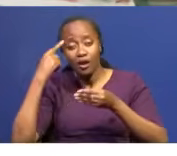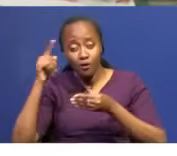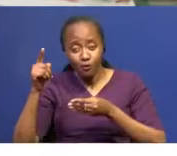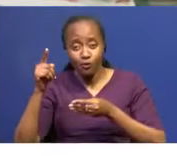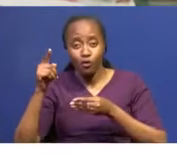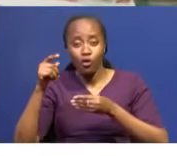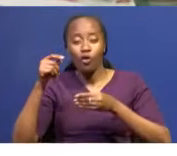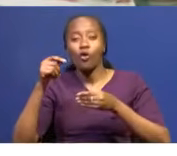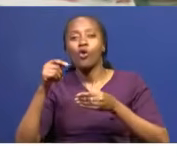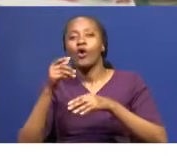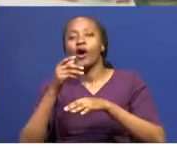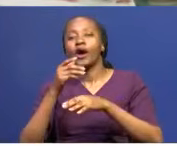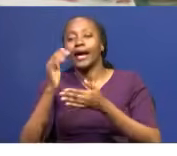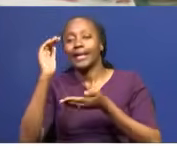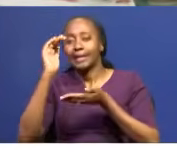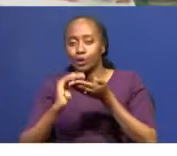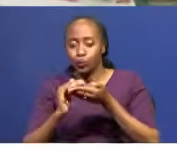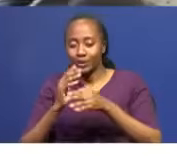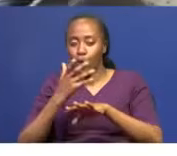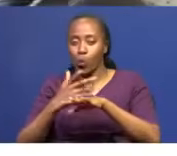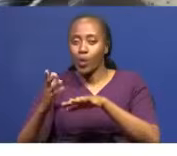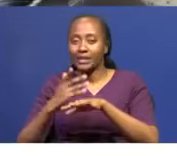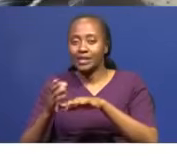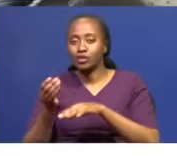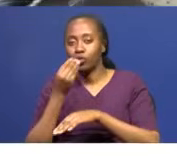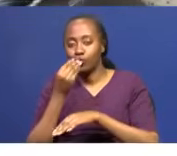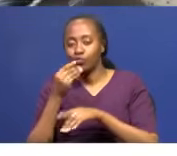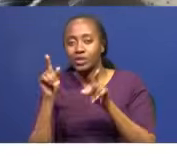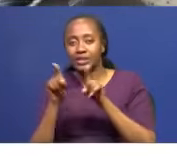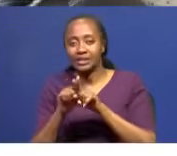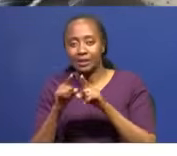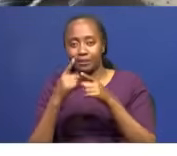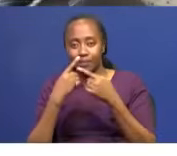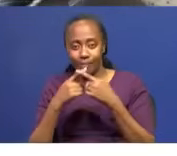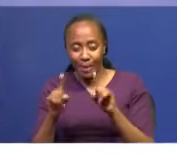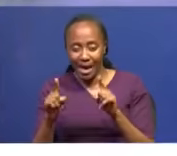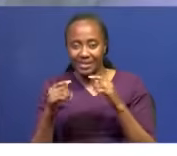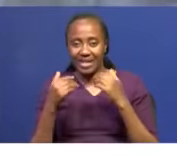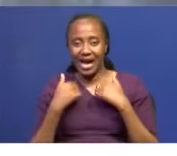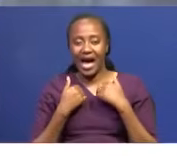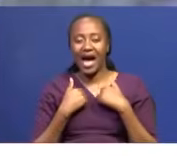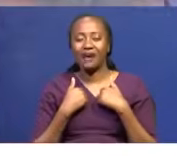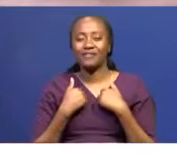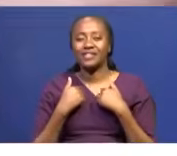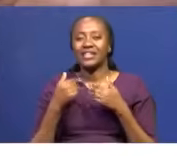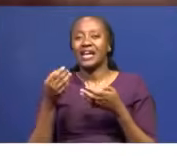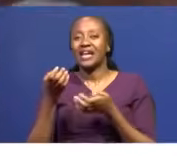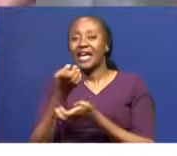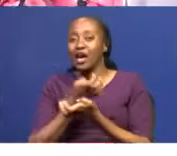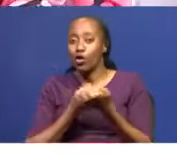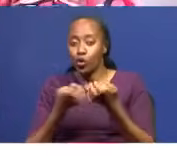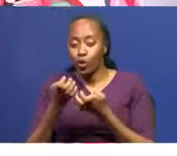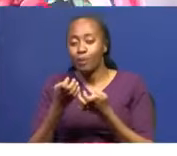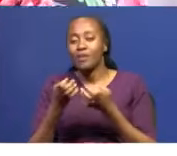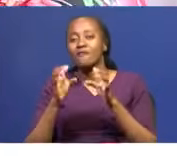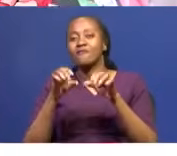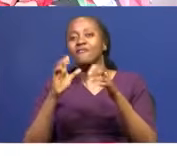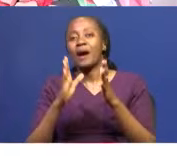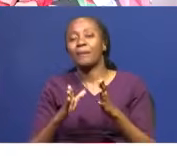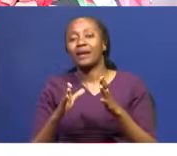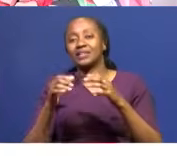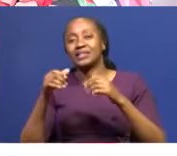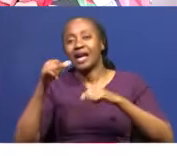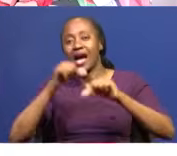reduce food wastage and loss. The Food and Agriculture Organization says circular economy will maximize farmers' earnings through production